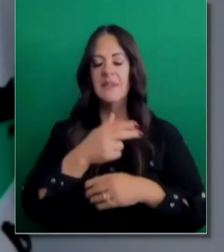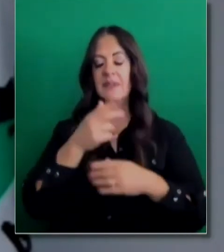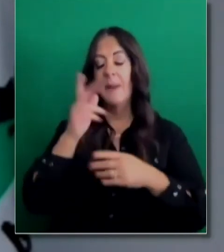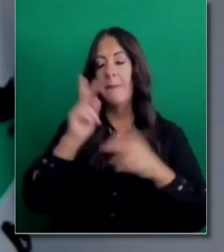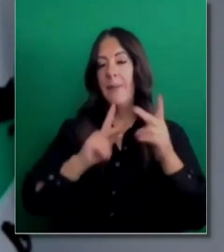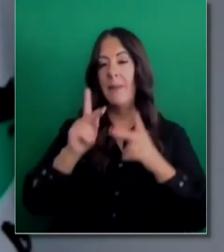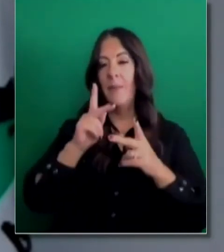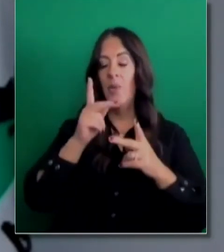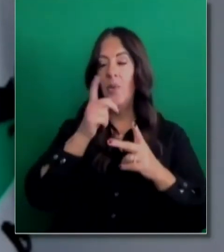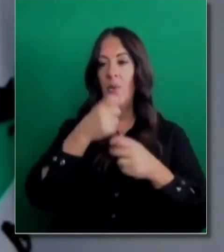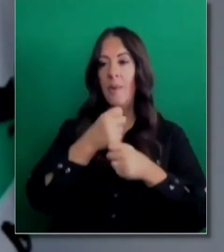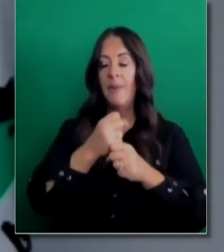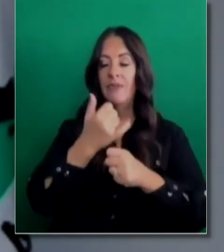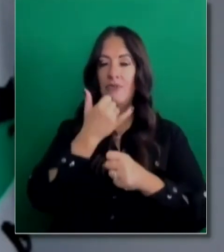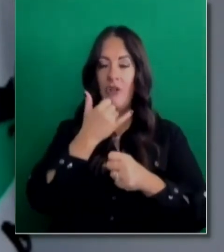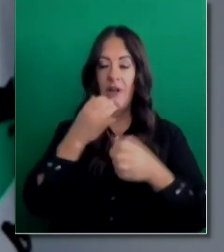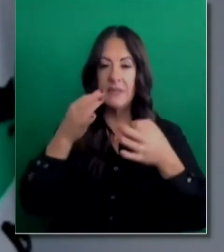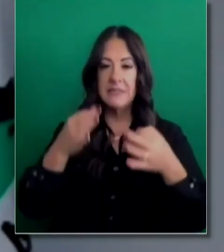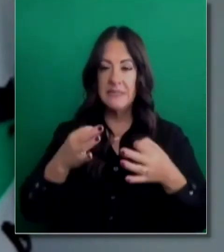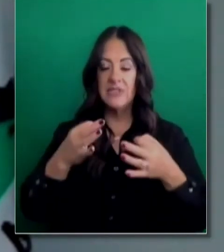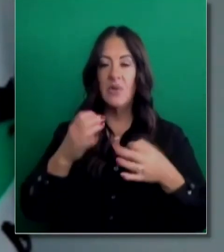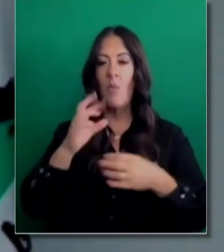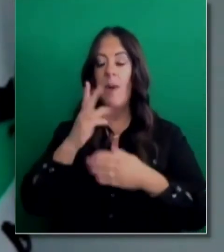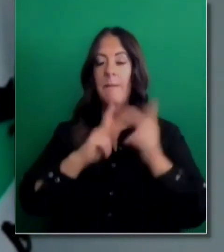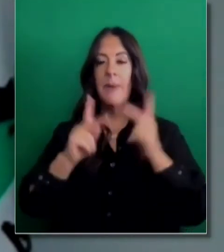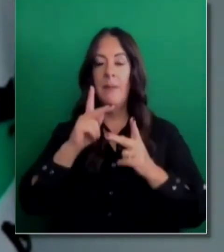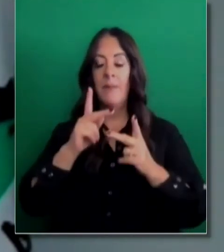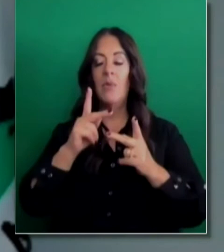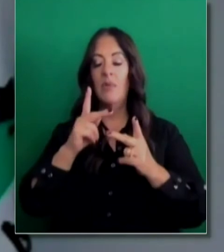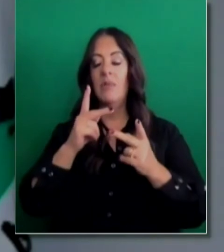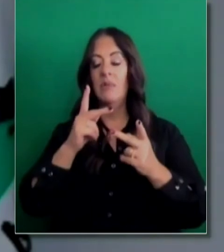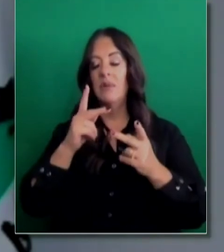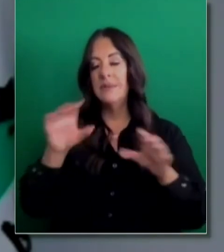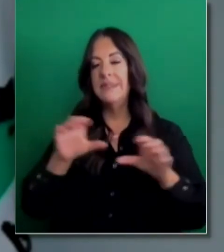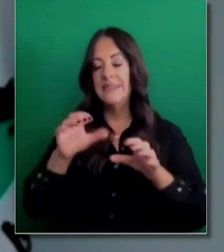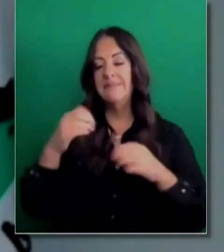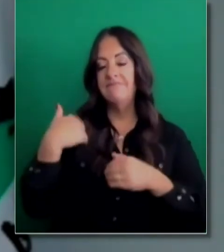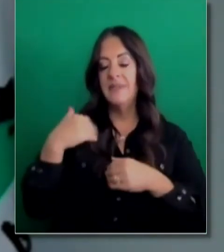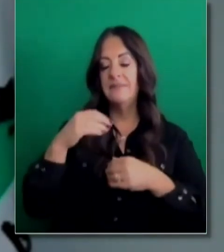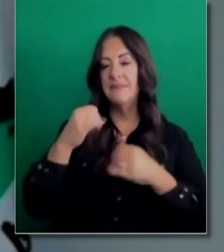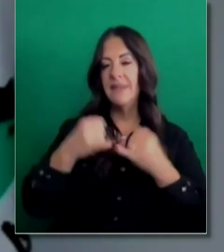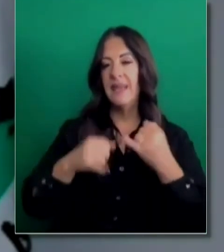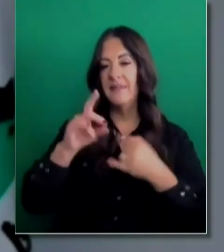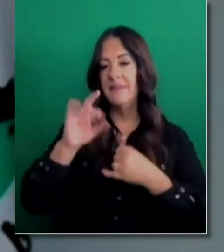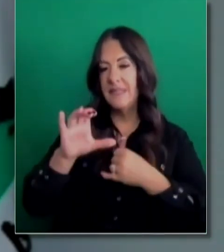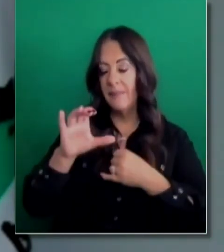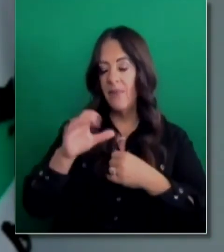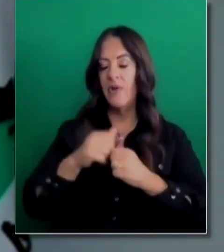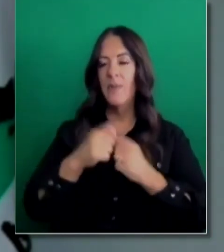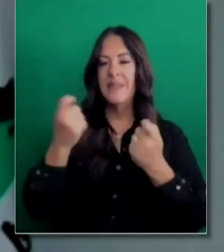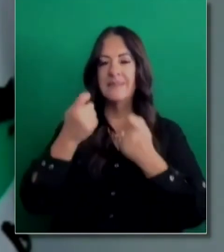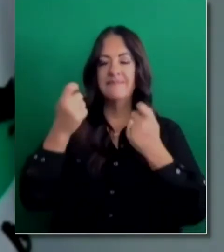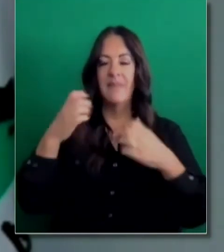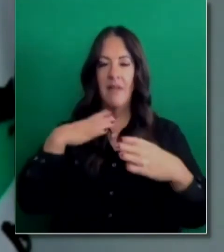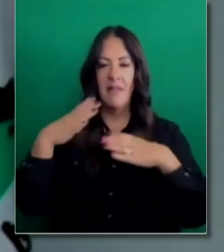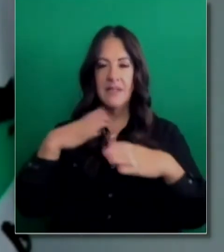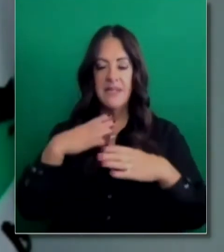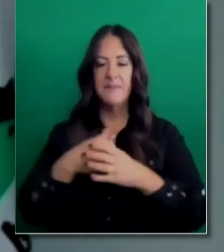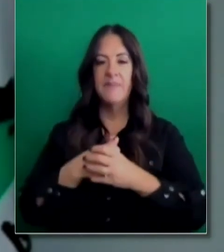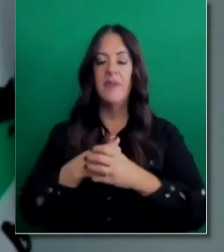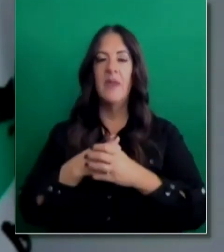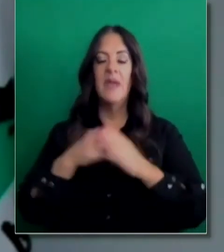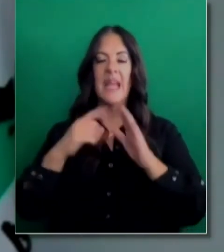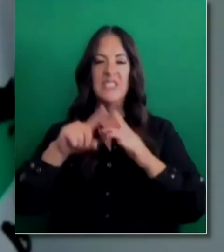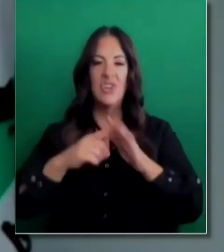we would begin to see some flattening of those hospital numbers. First, it comes with a slight dip and plateau in the case